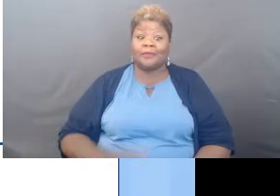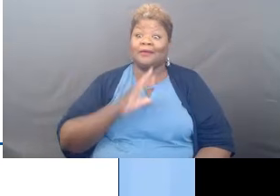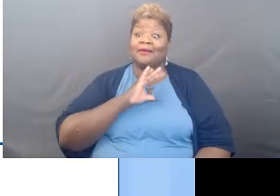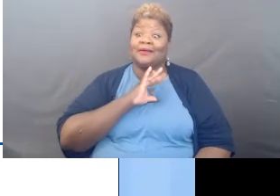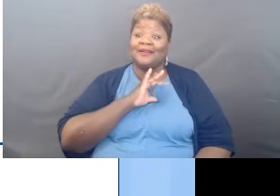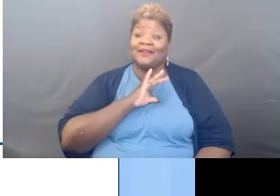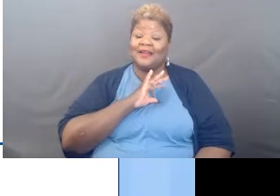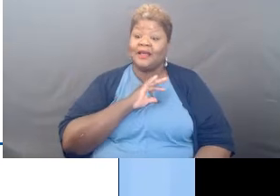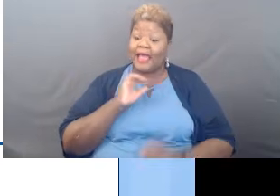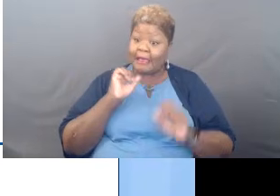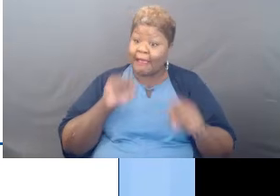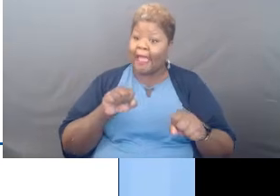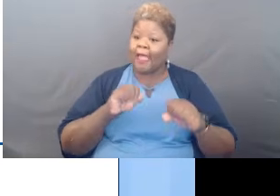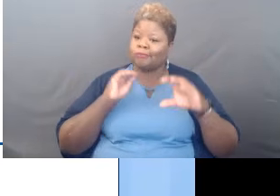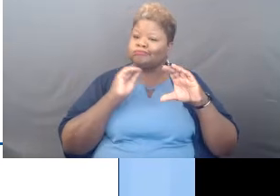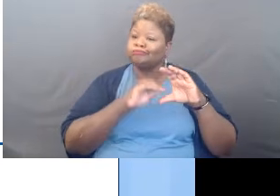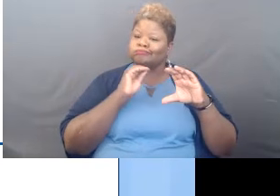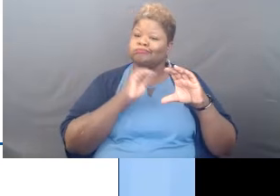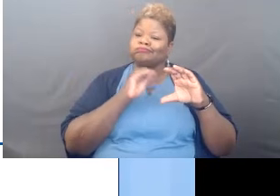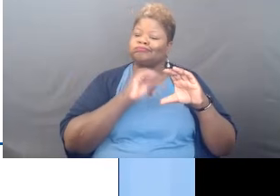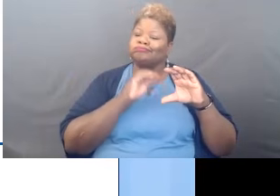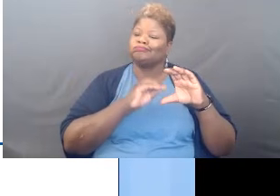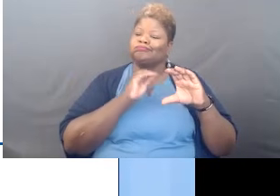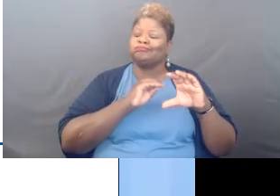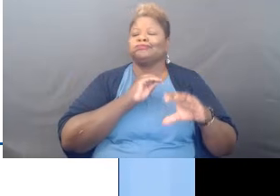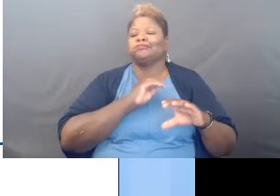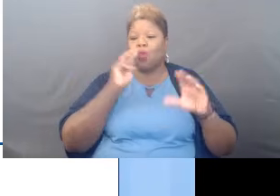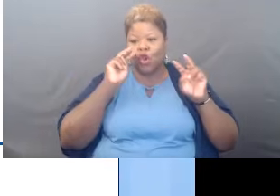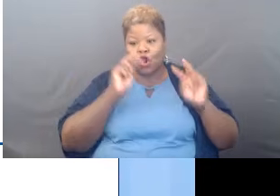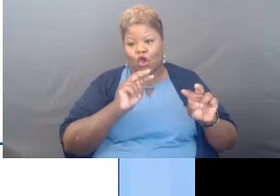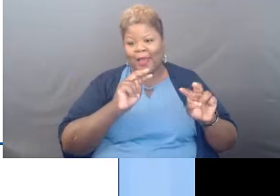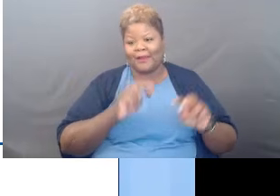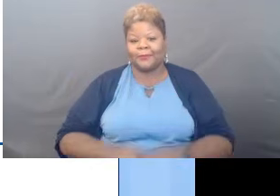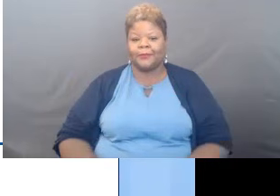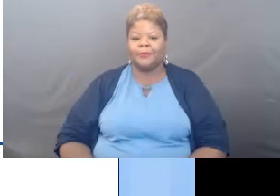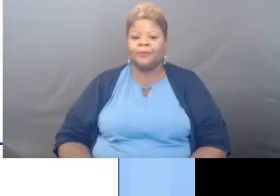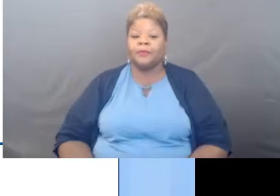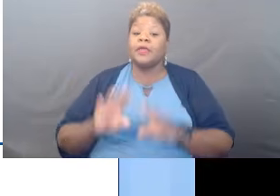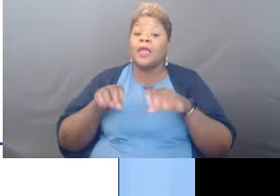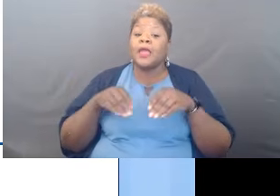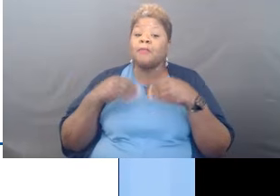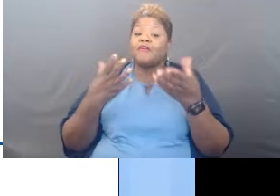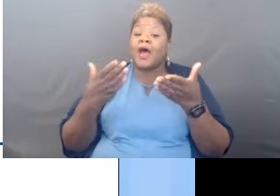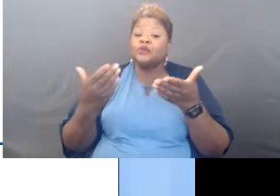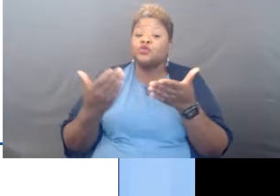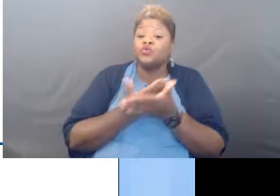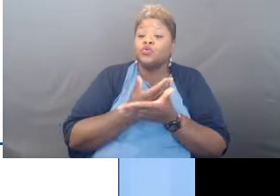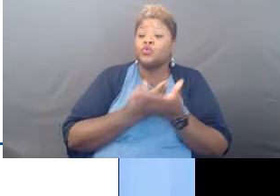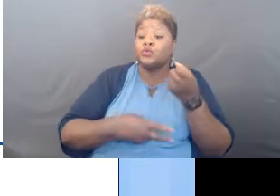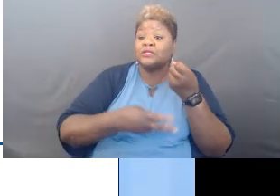the ability to save is dramatic when we look at these numbers. It provides new saving and